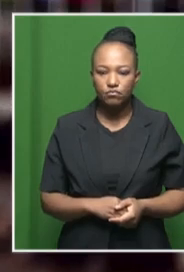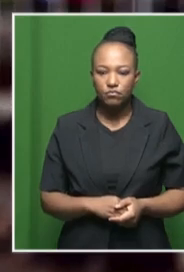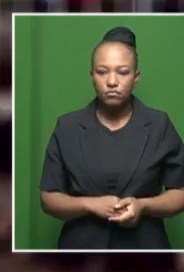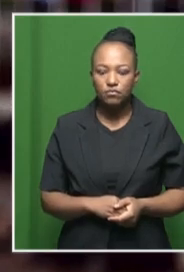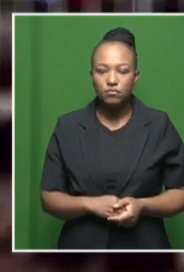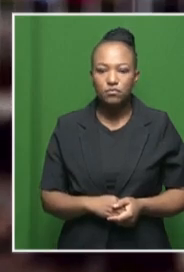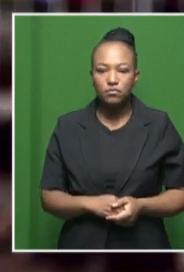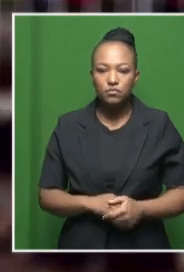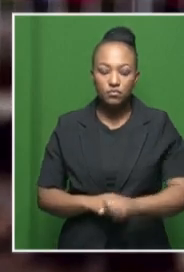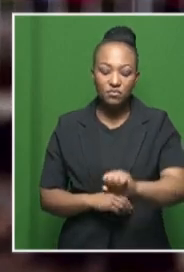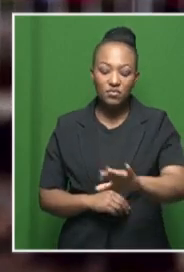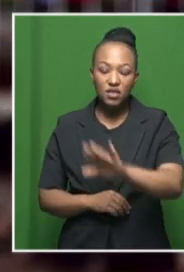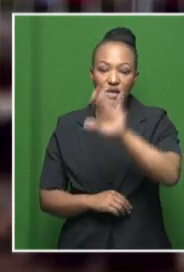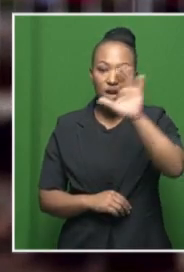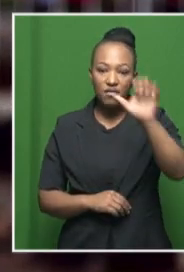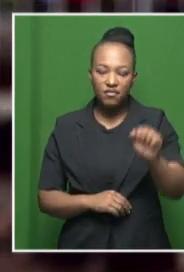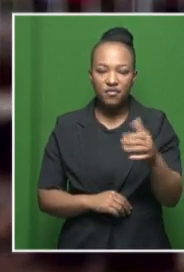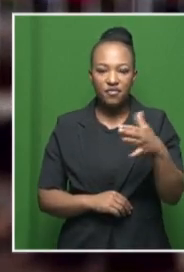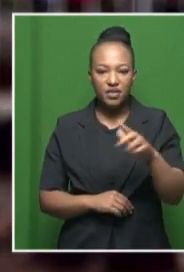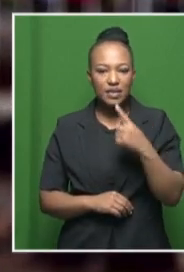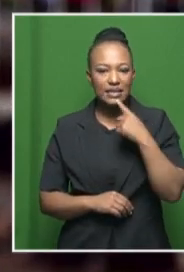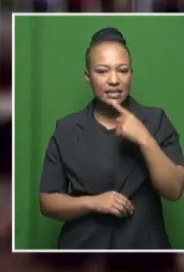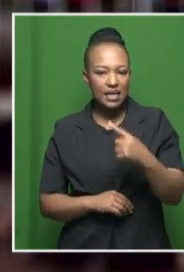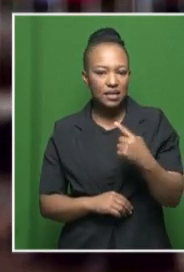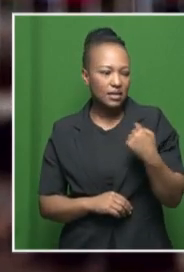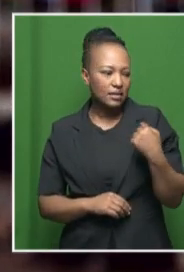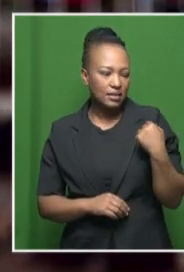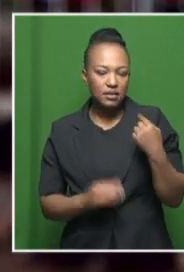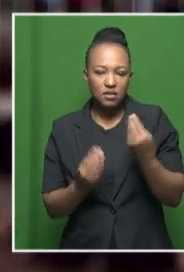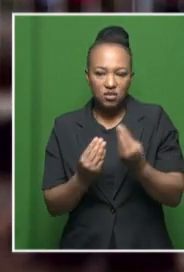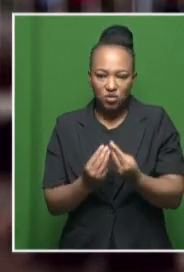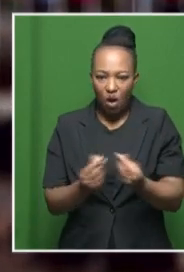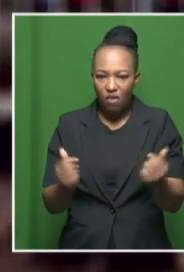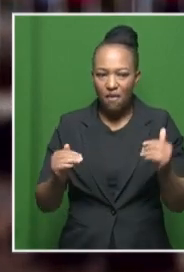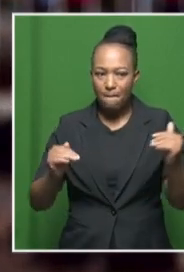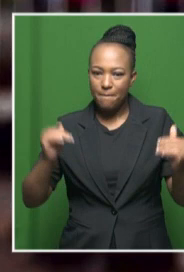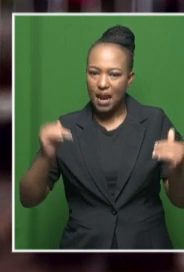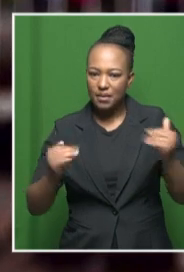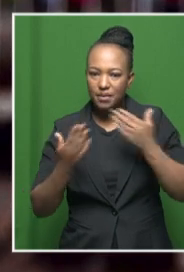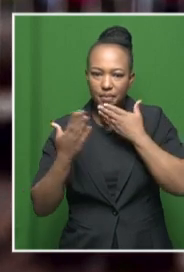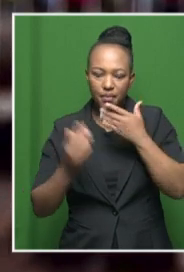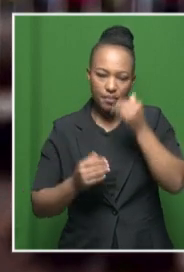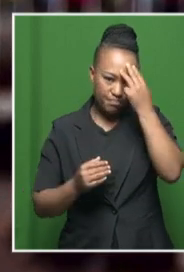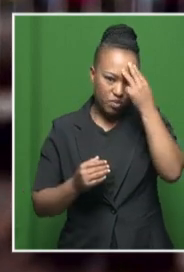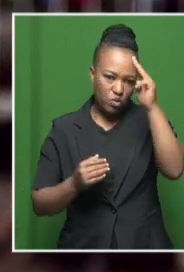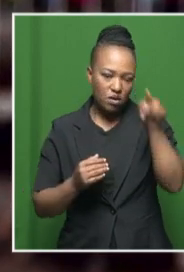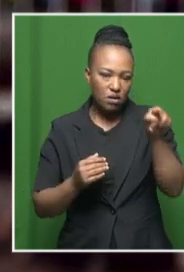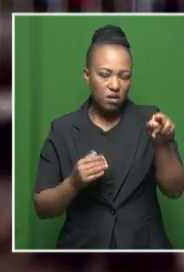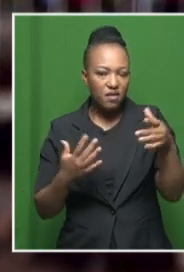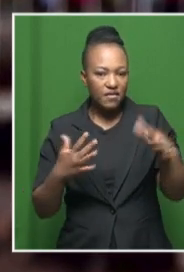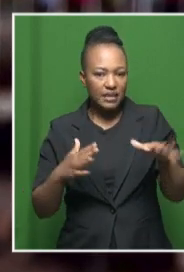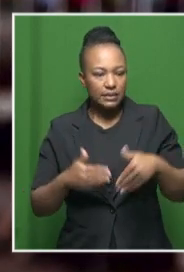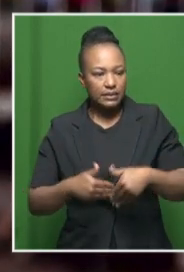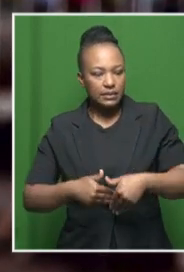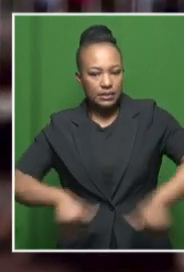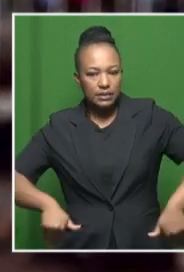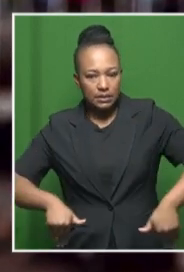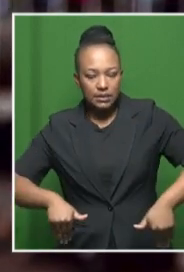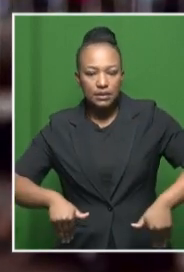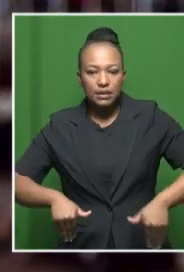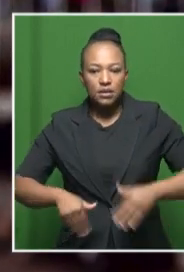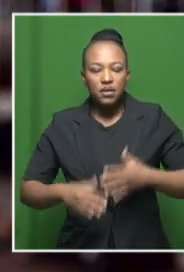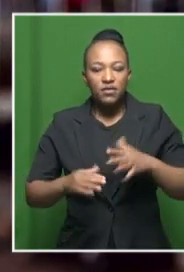South Africa cited the unbalanced nature of the earlier resolution, which drew Pretoria's controversial abstention, and insists